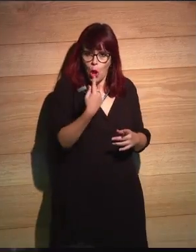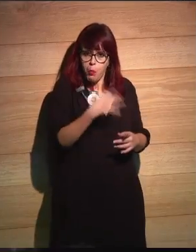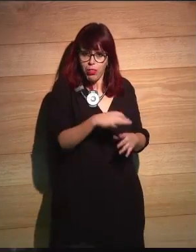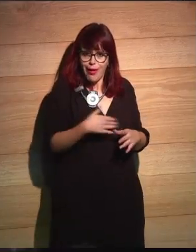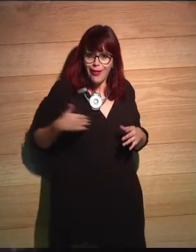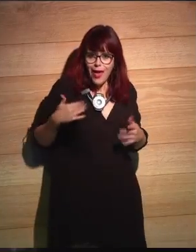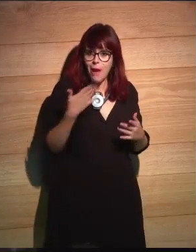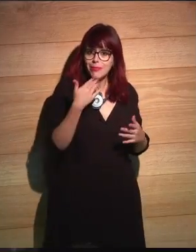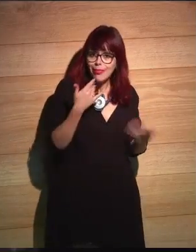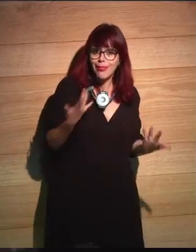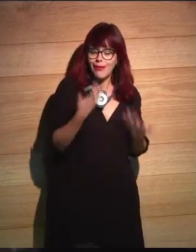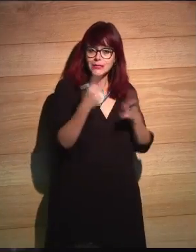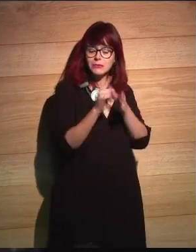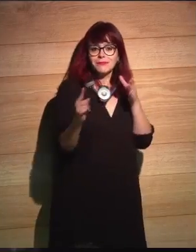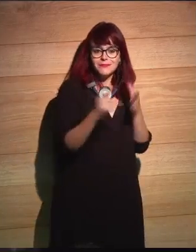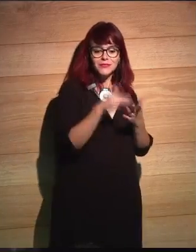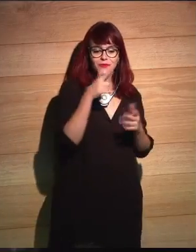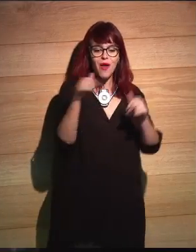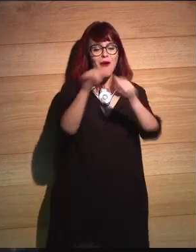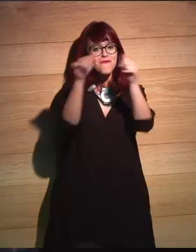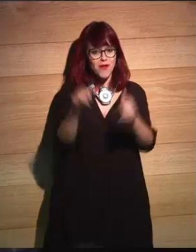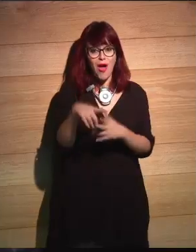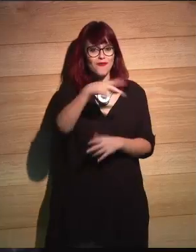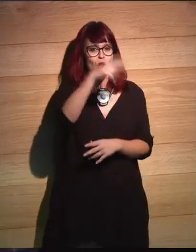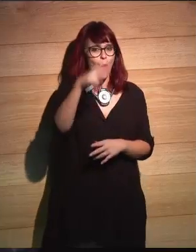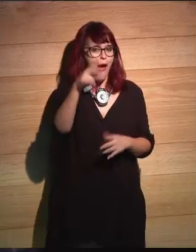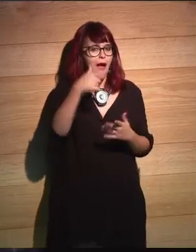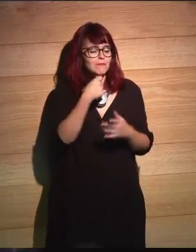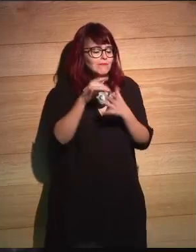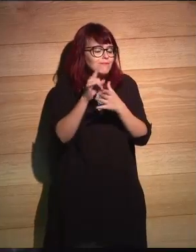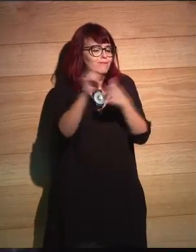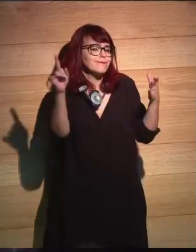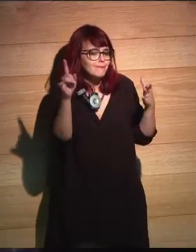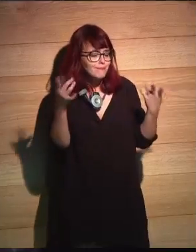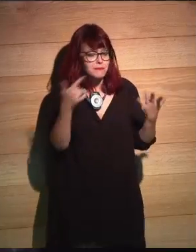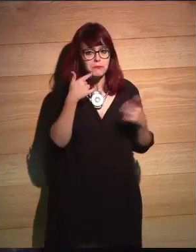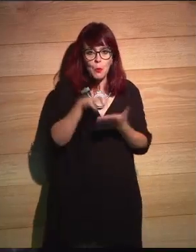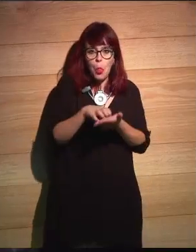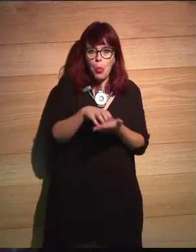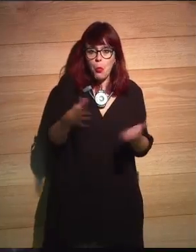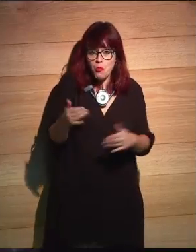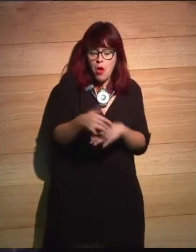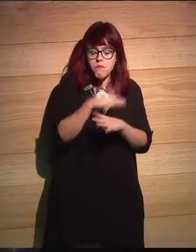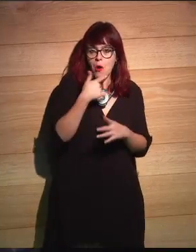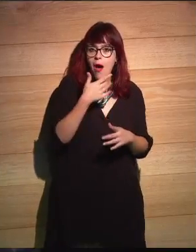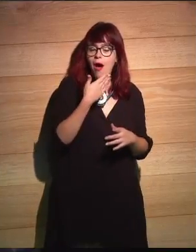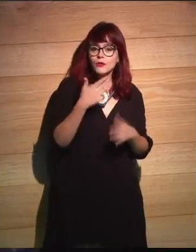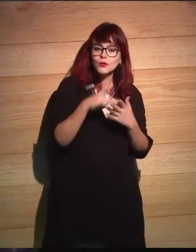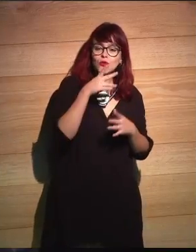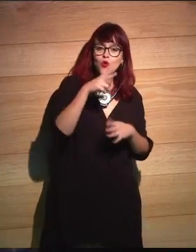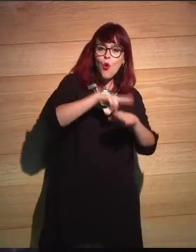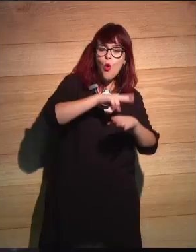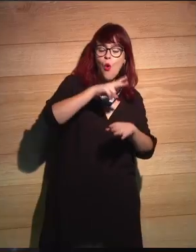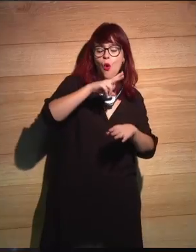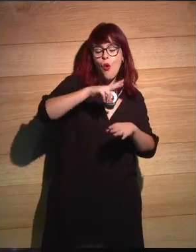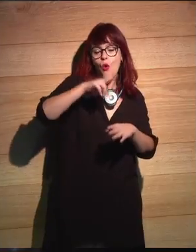a Norwegian thing, Scandinavian thing. I know it certainly from Norway and Sweden, especially even maybe